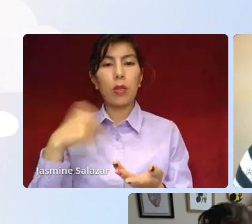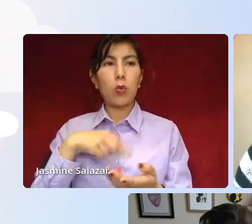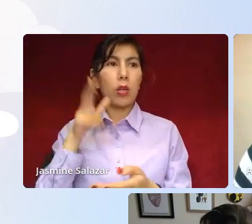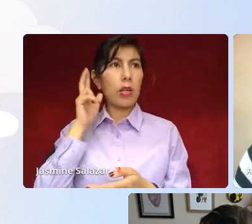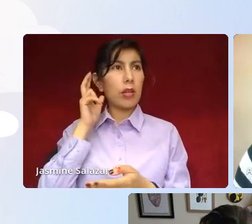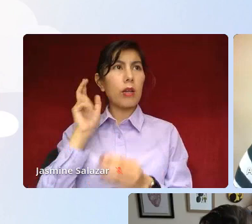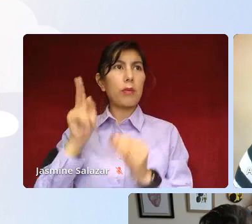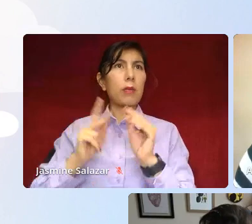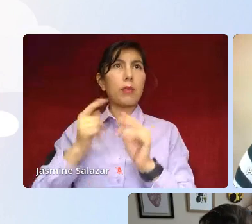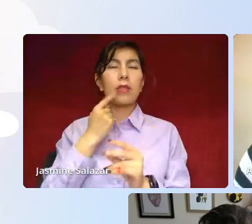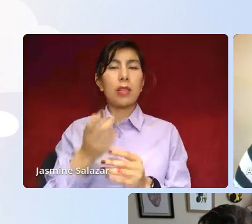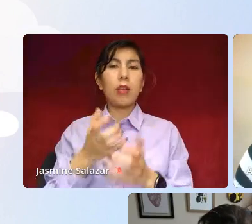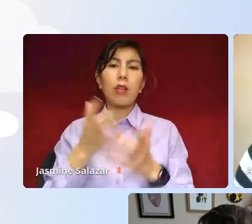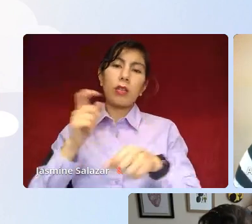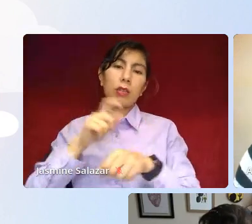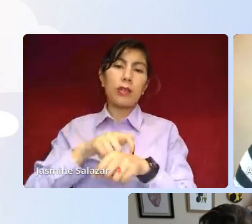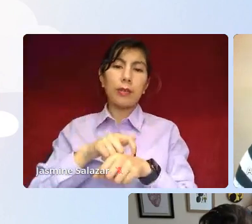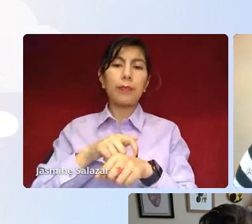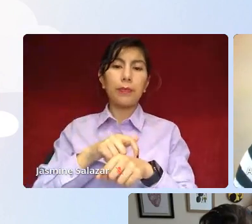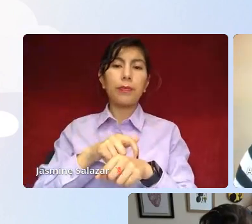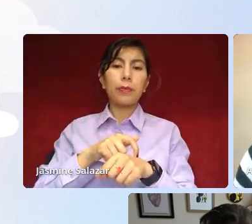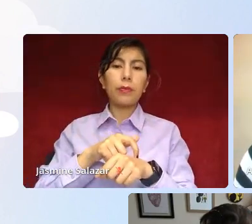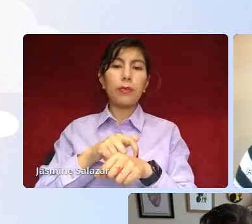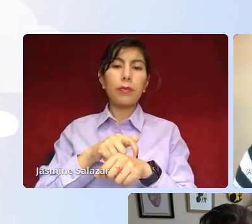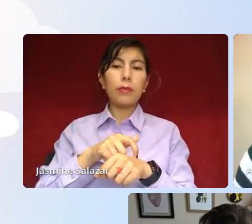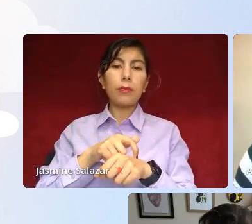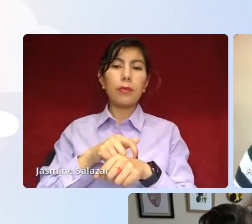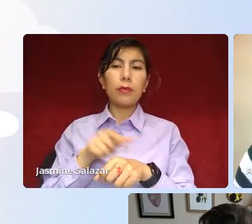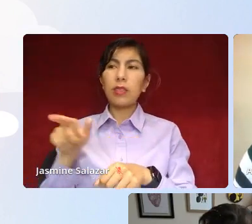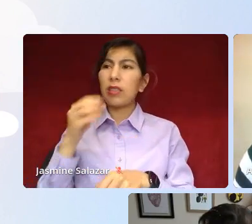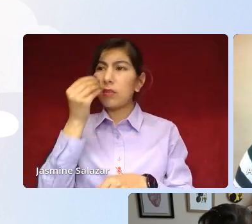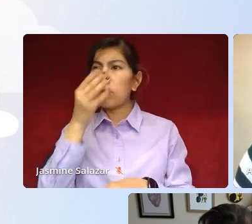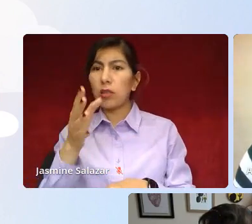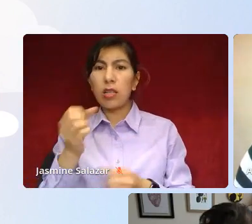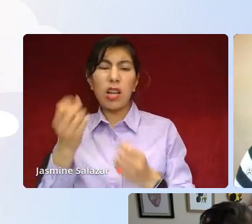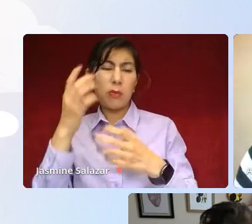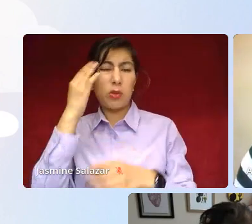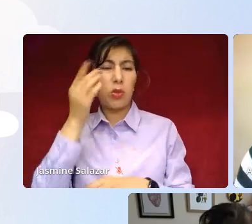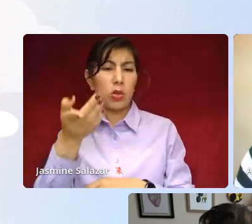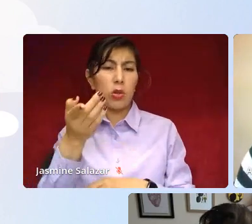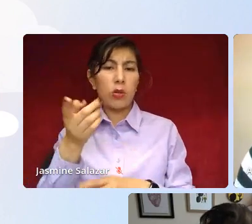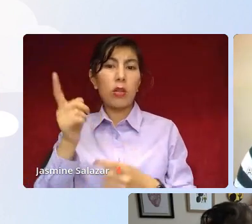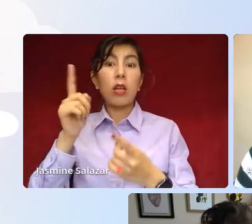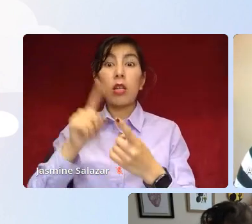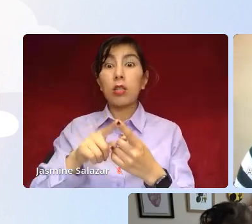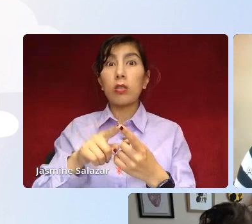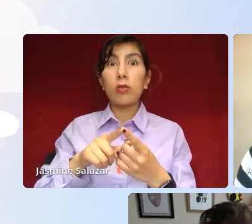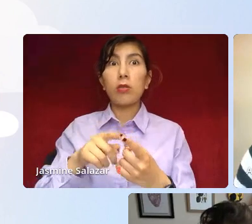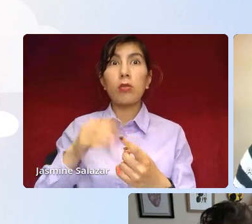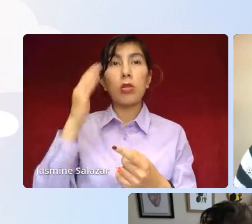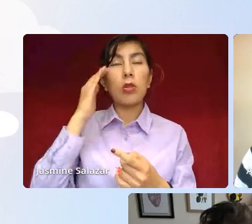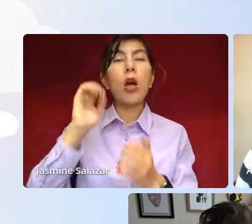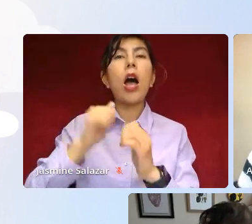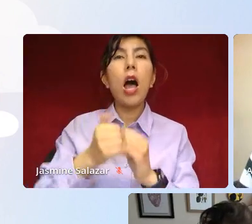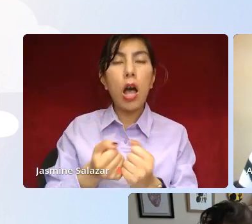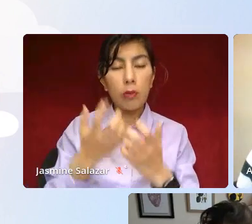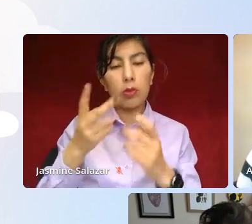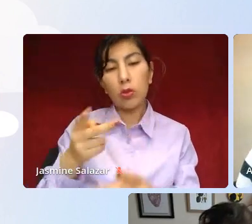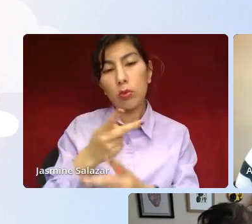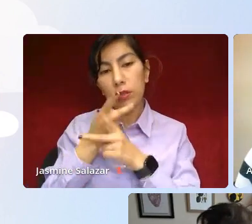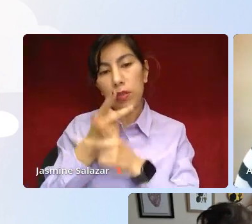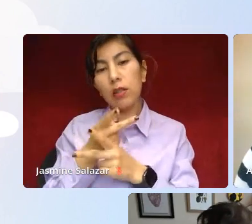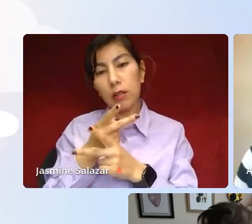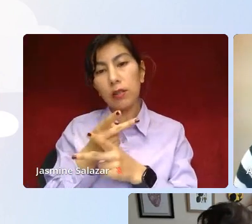the time that they don't care how much you know until they know how much you care. So that is